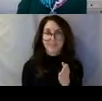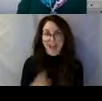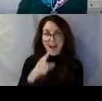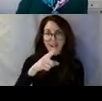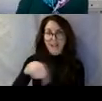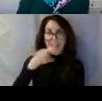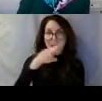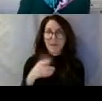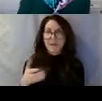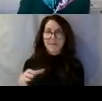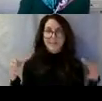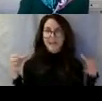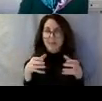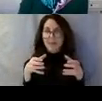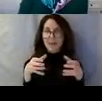working together